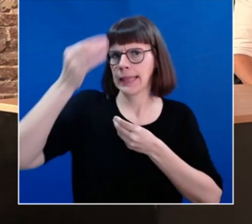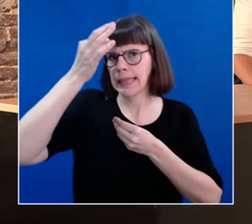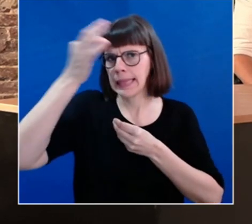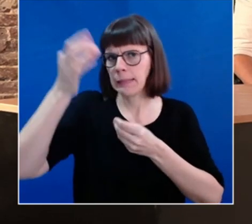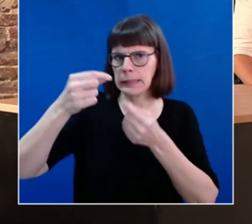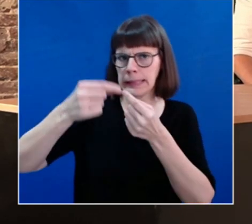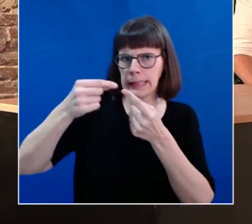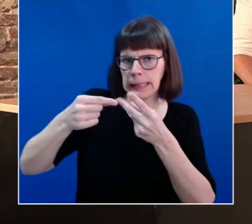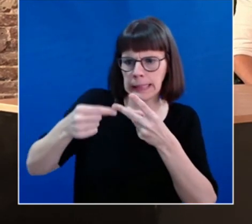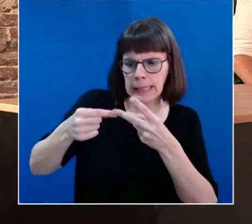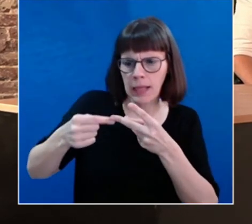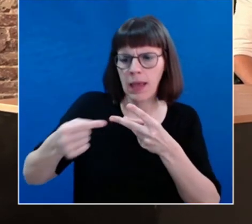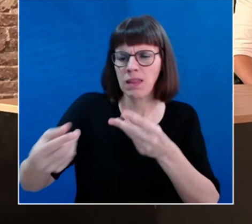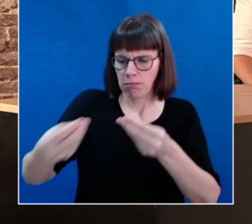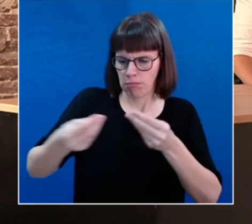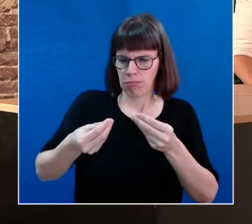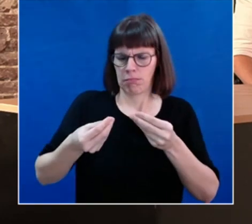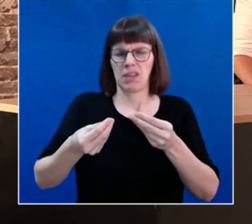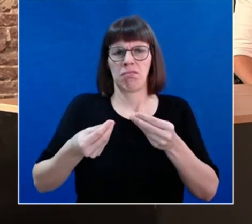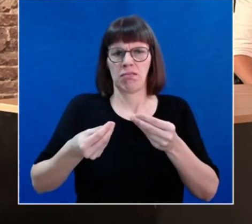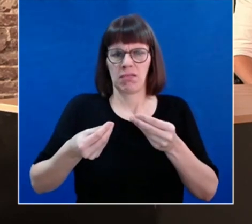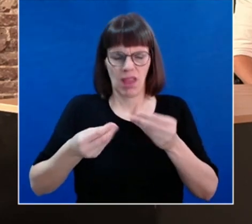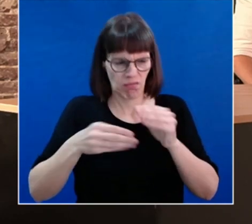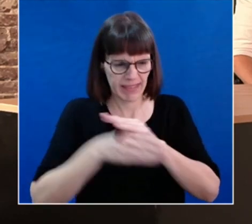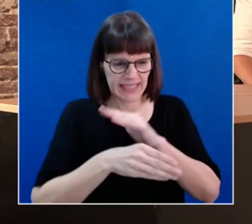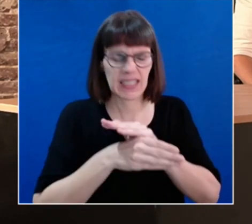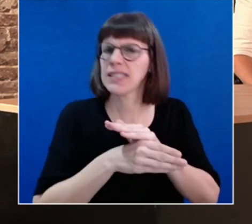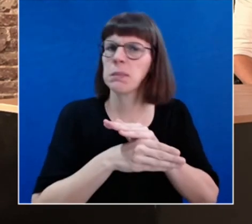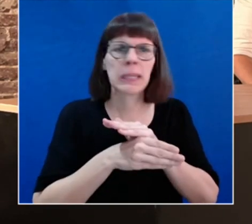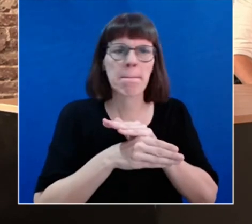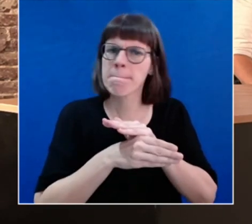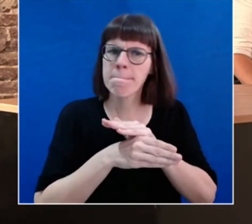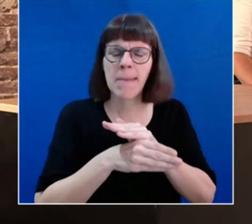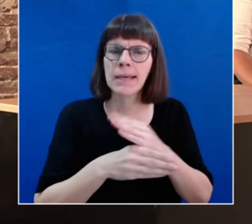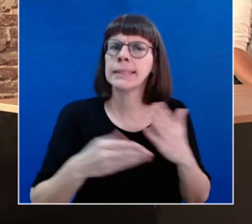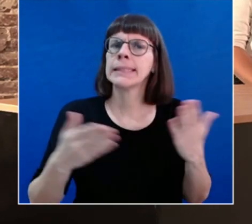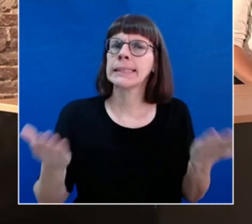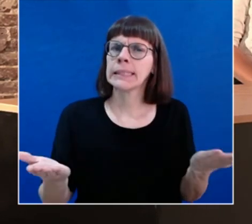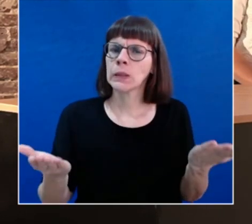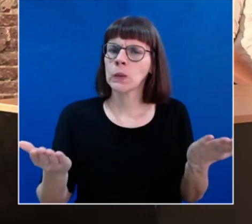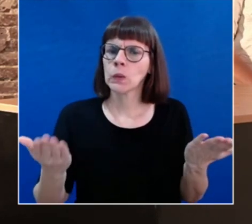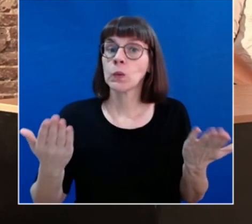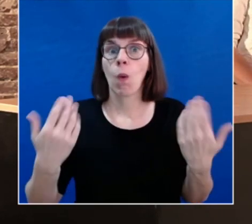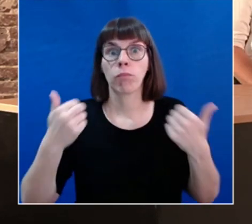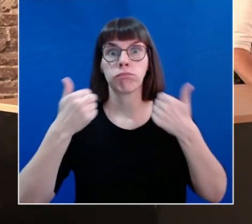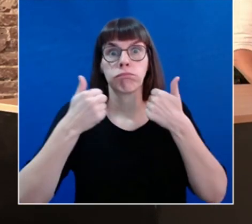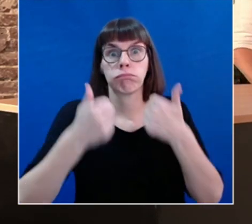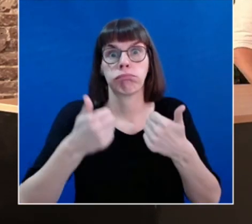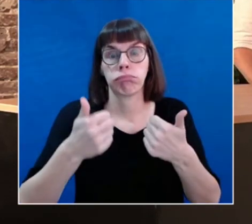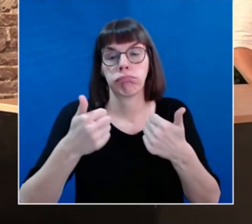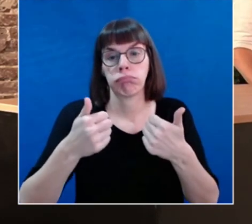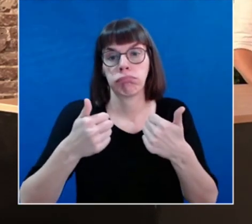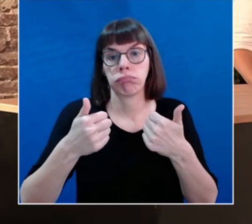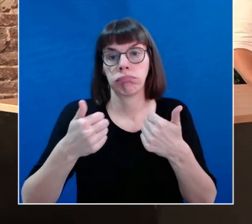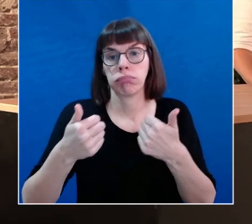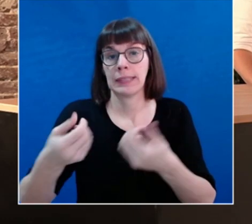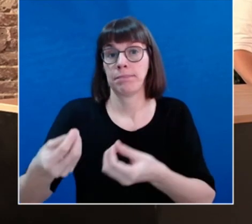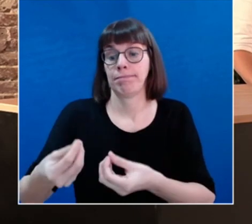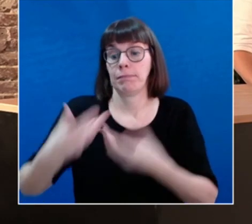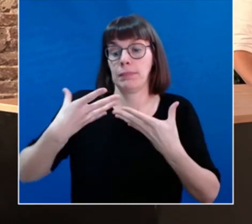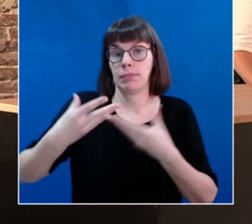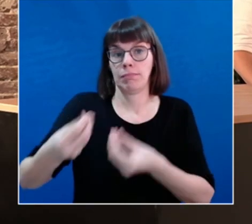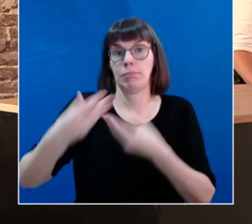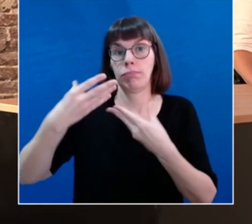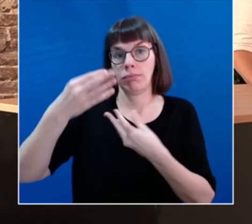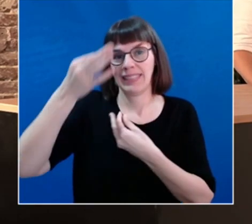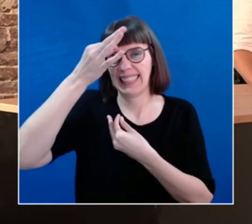very super accessible. So it would be amazing if the suggestions done by GitHub Copilot would